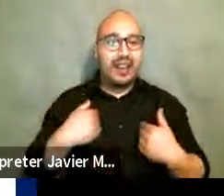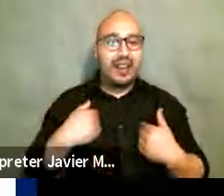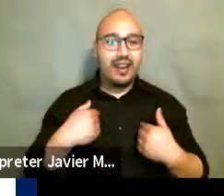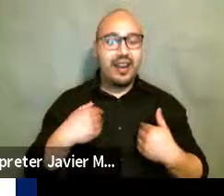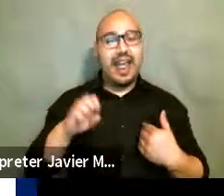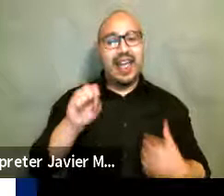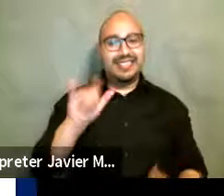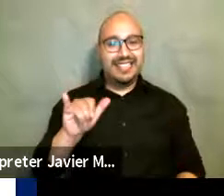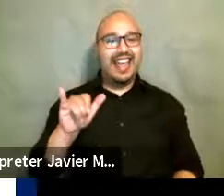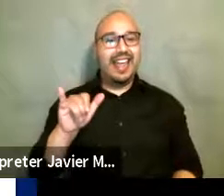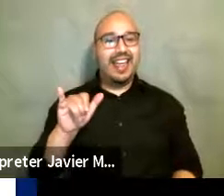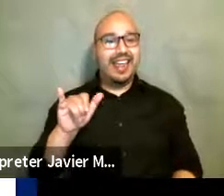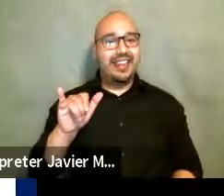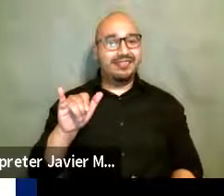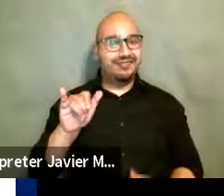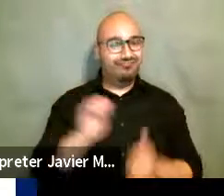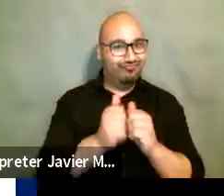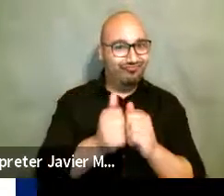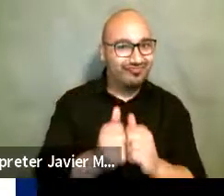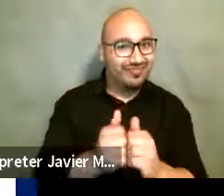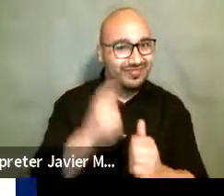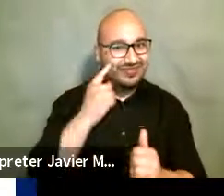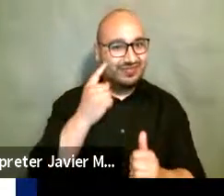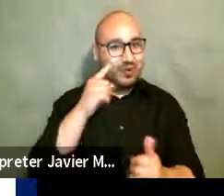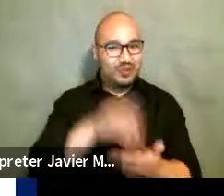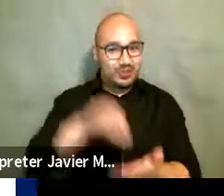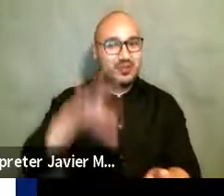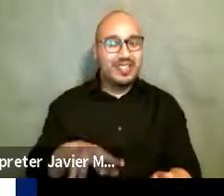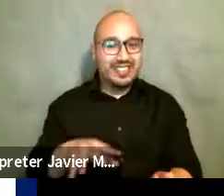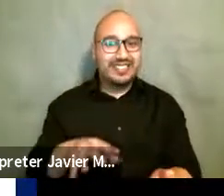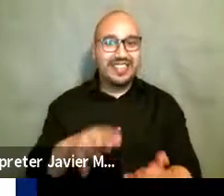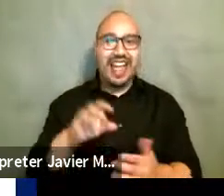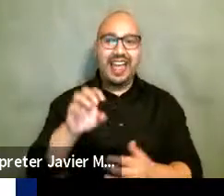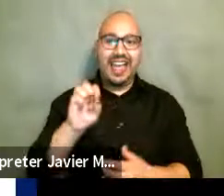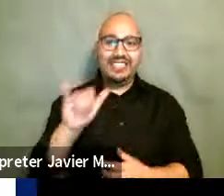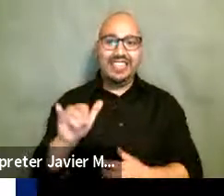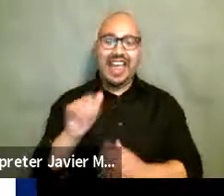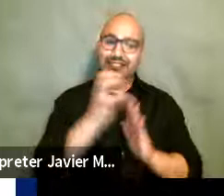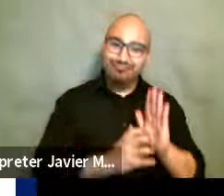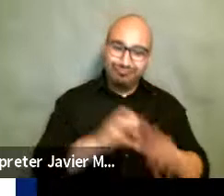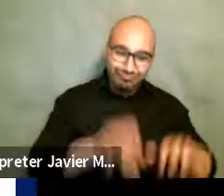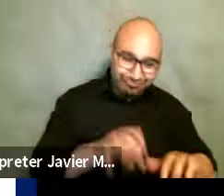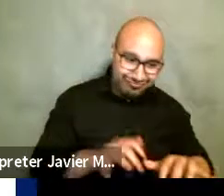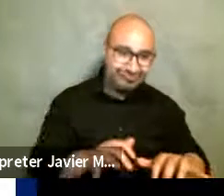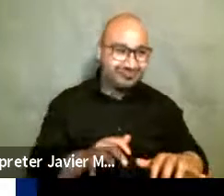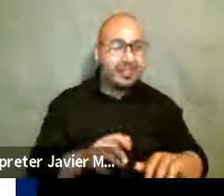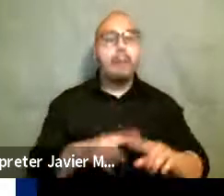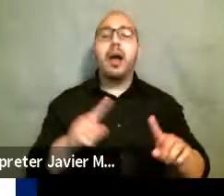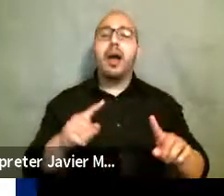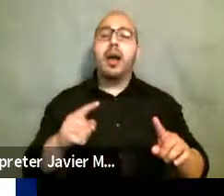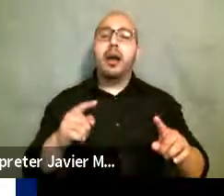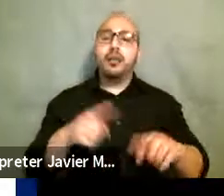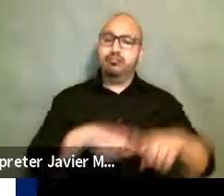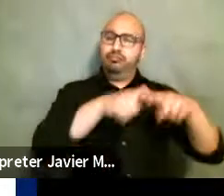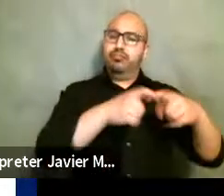essay contest for students, and that is something that we've had to abandon for now, but we really want